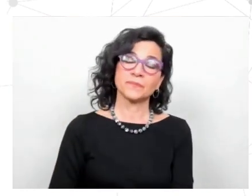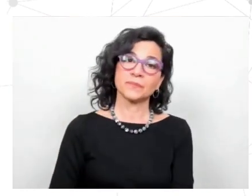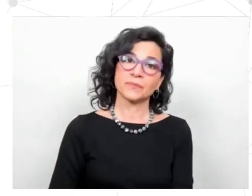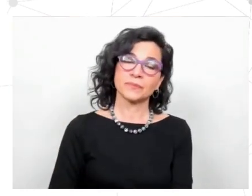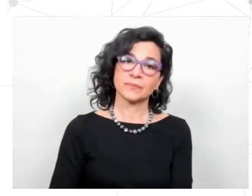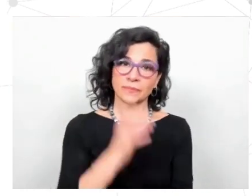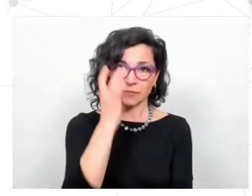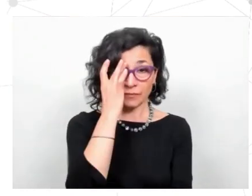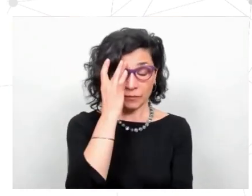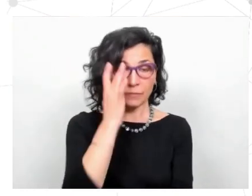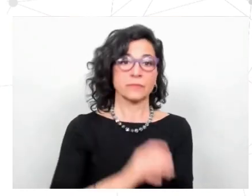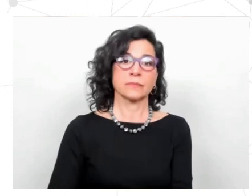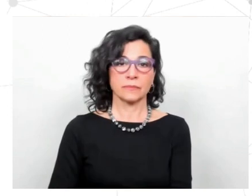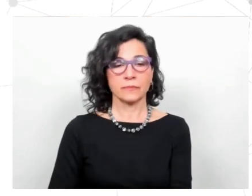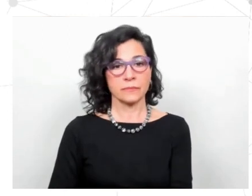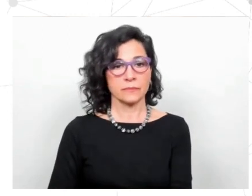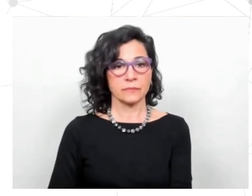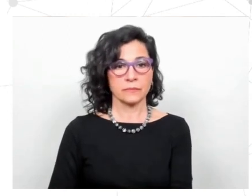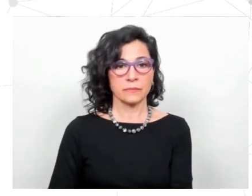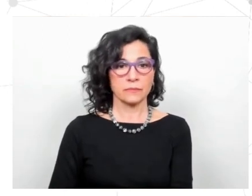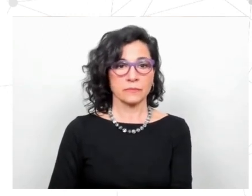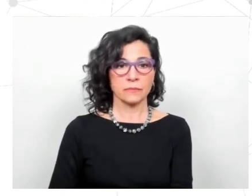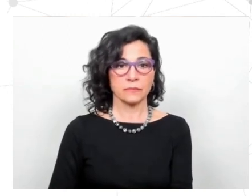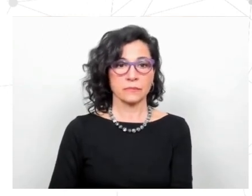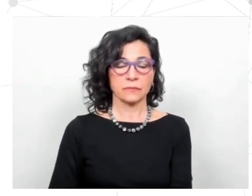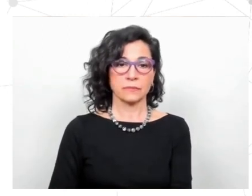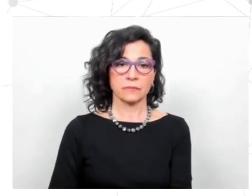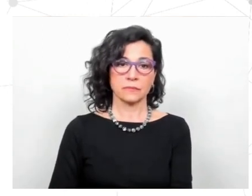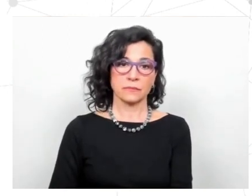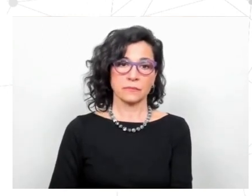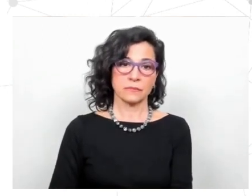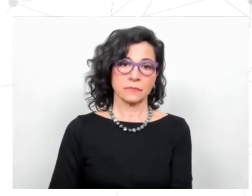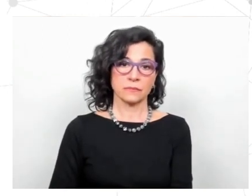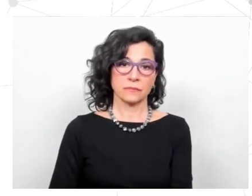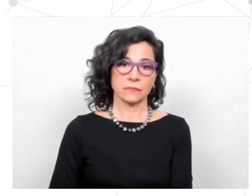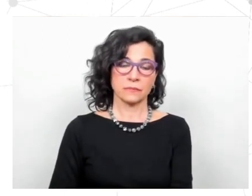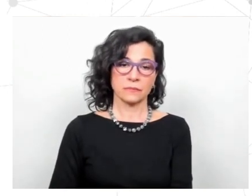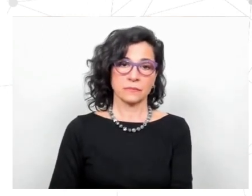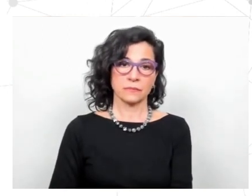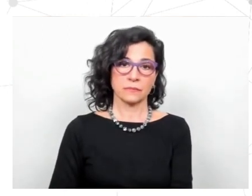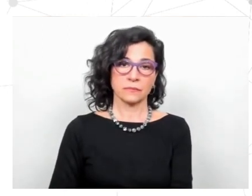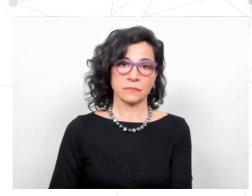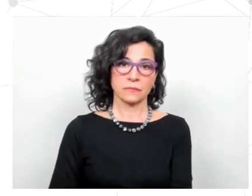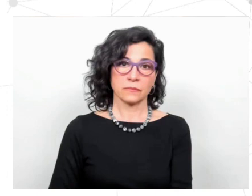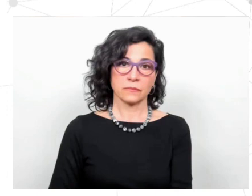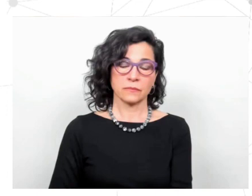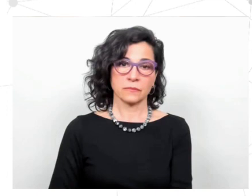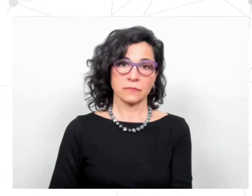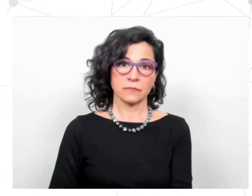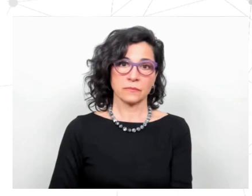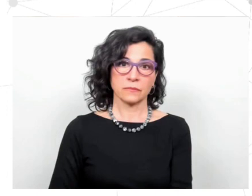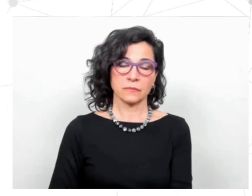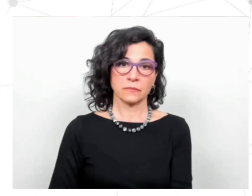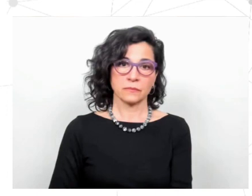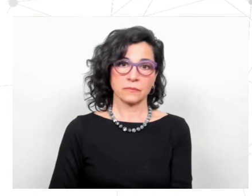particularly nice to hear, as he's totally blind, it was very nice to hear